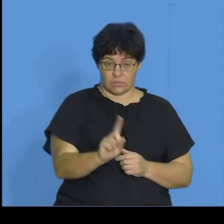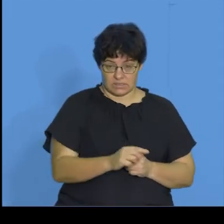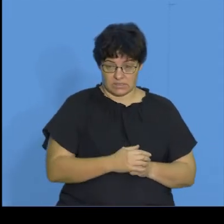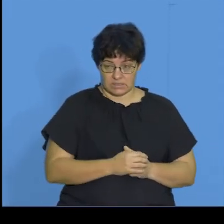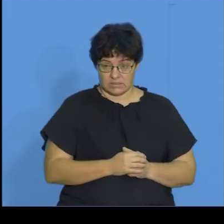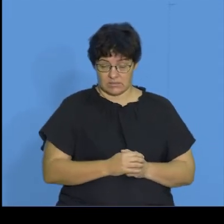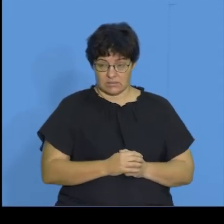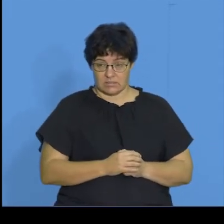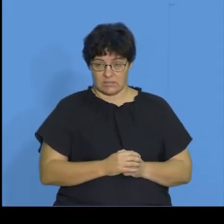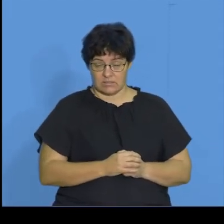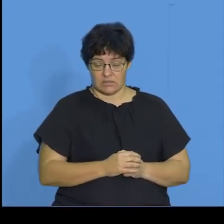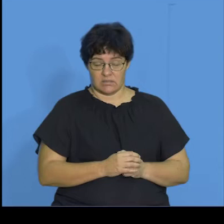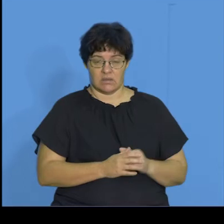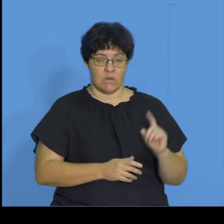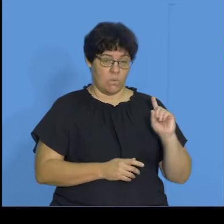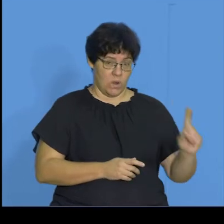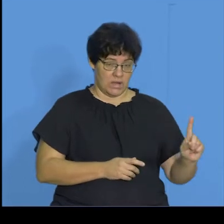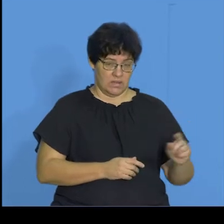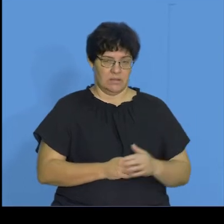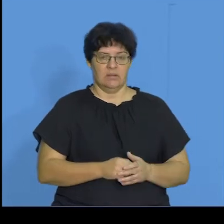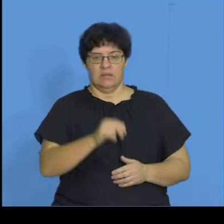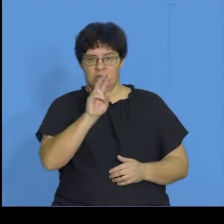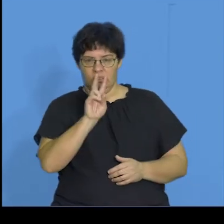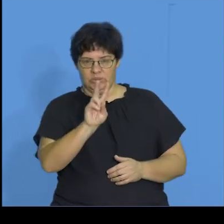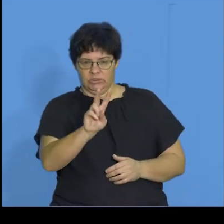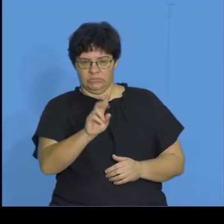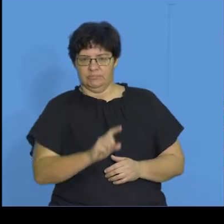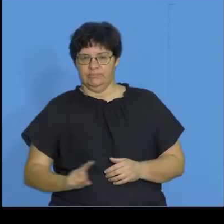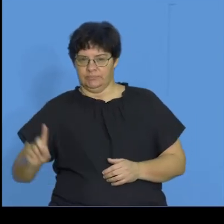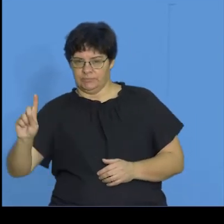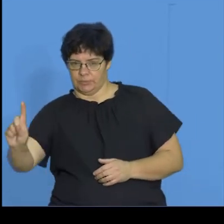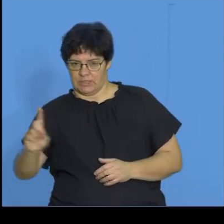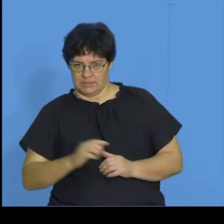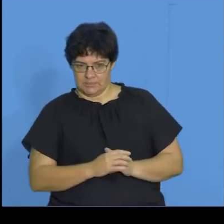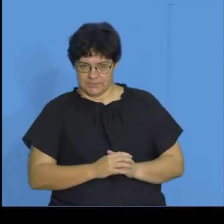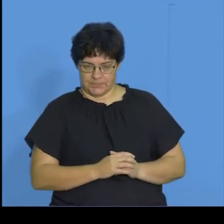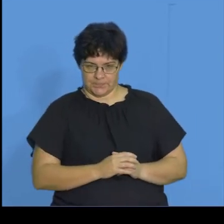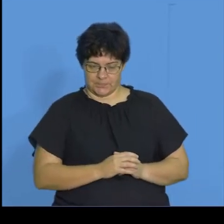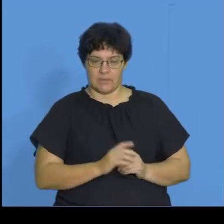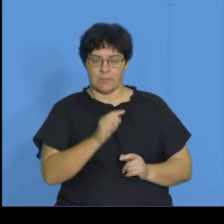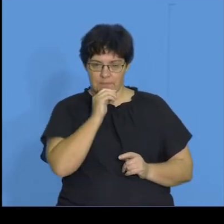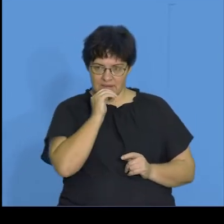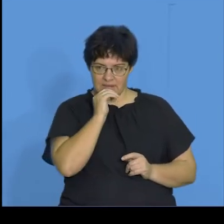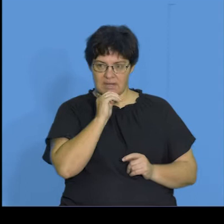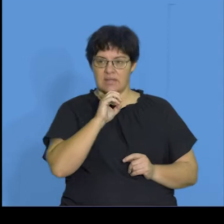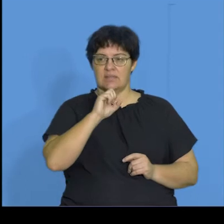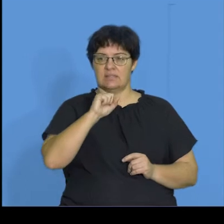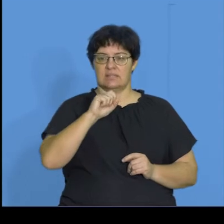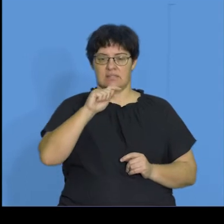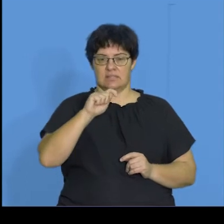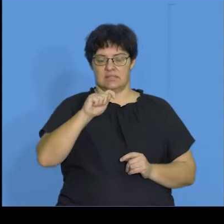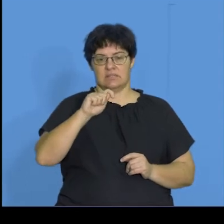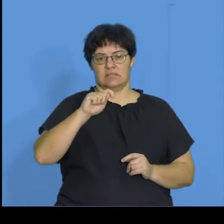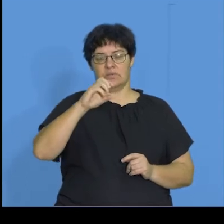us that there is a ratio of 1 is to 2 is to 1. Okay, this is the stoichiometric